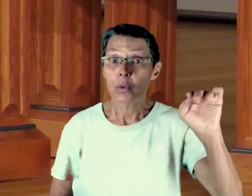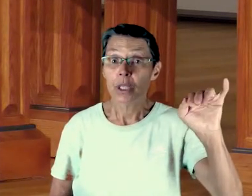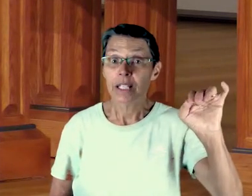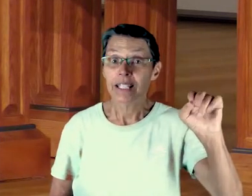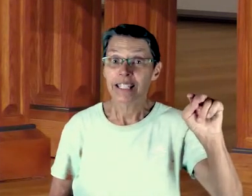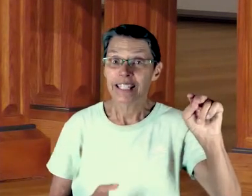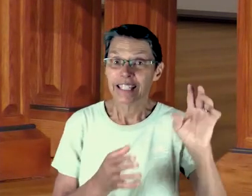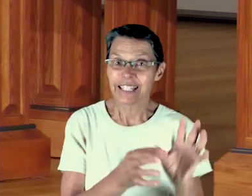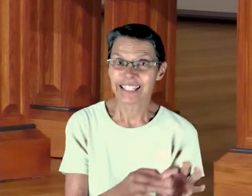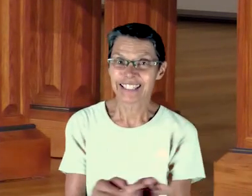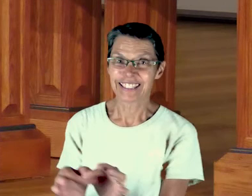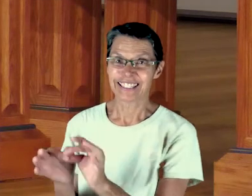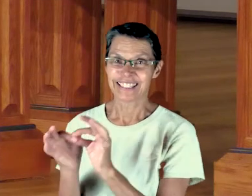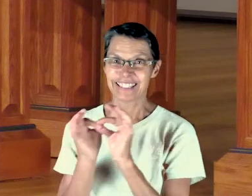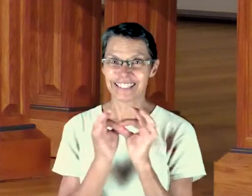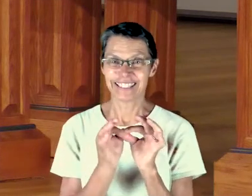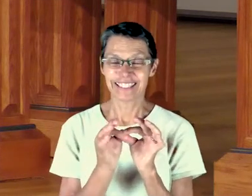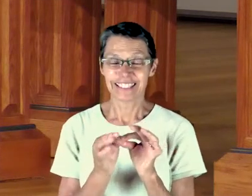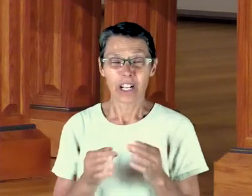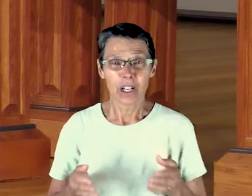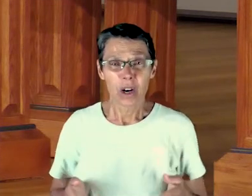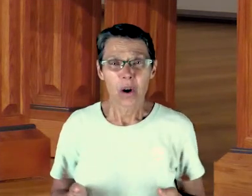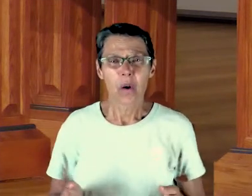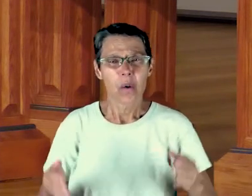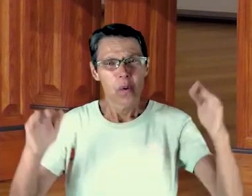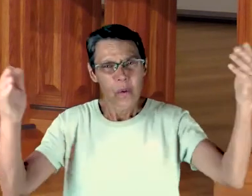Welcome to the place where we lay down our differences